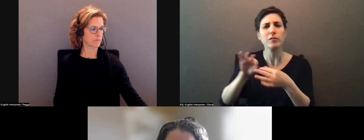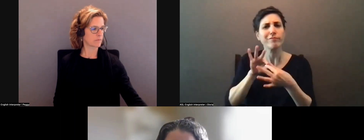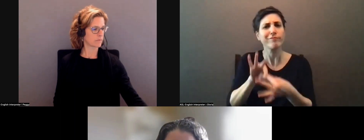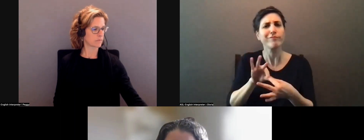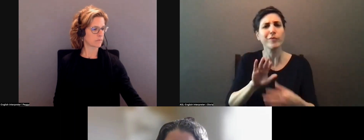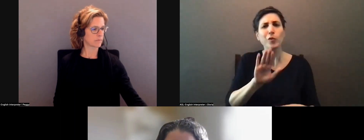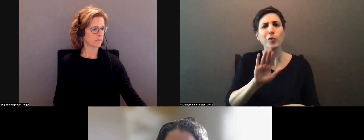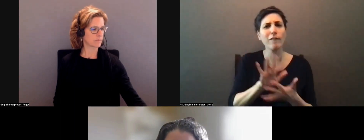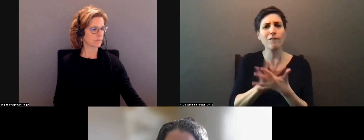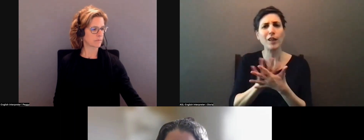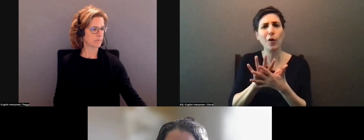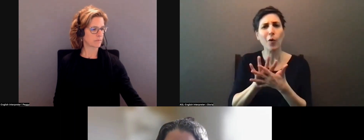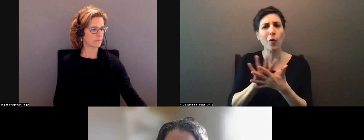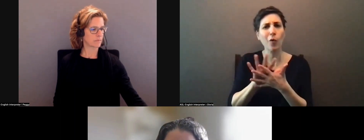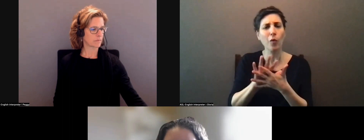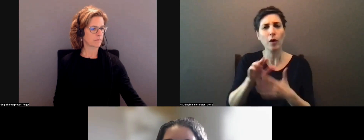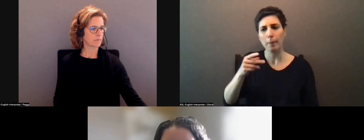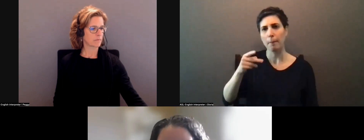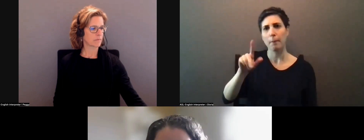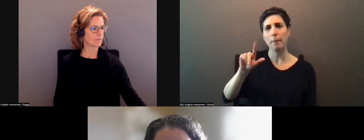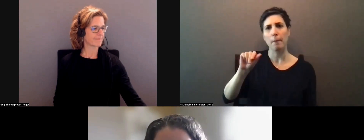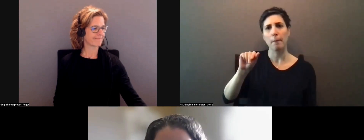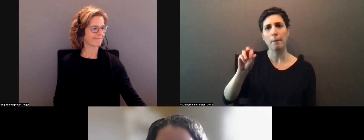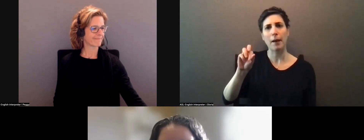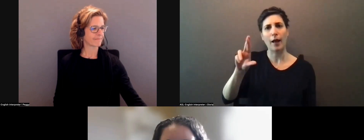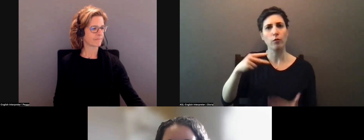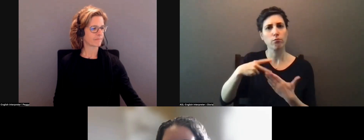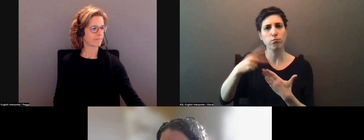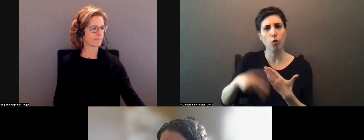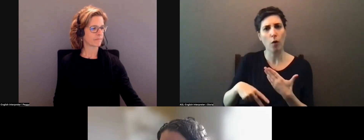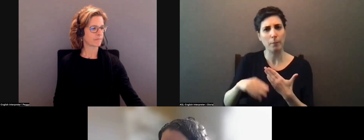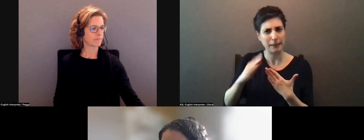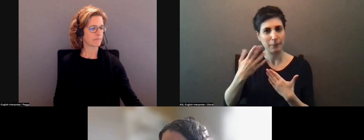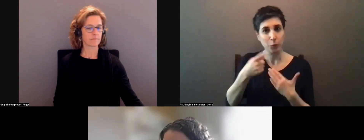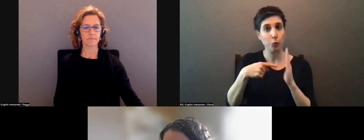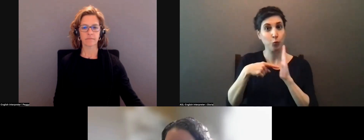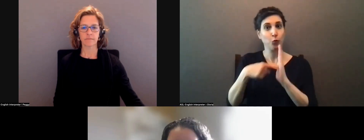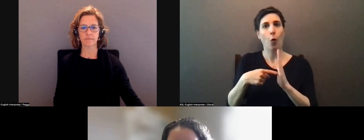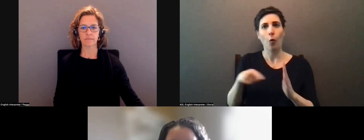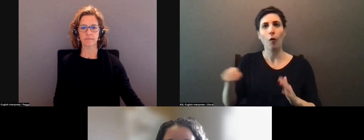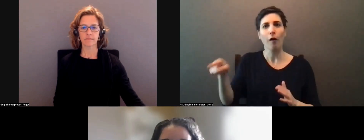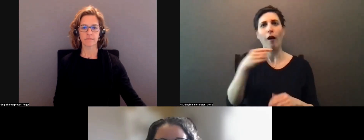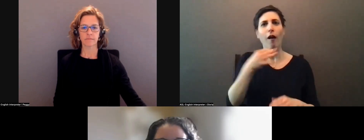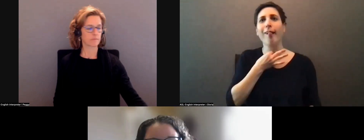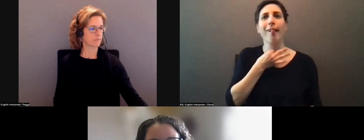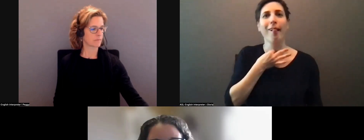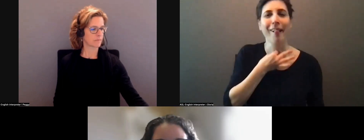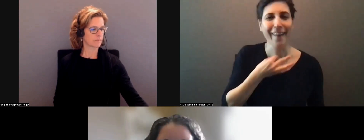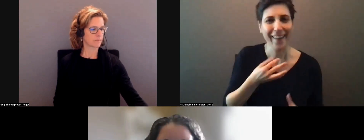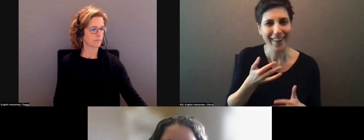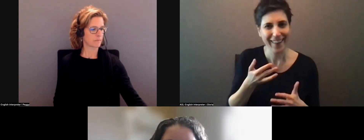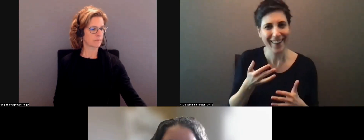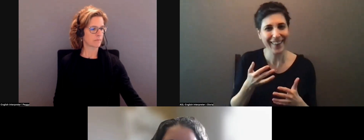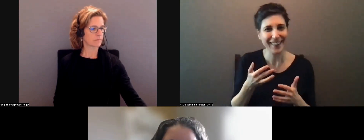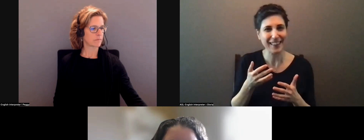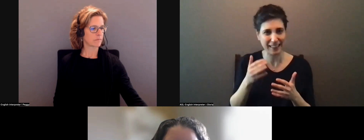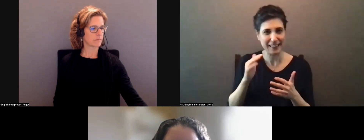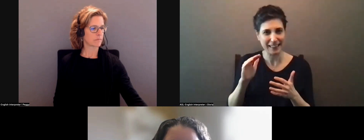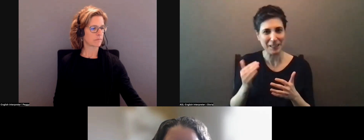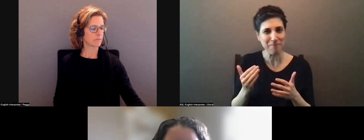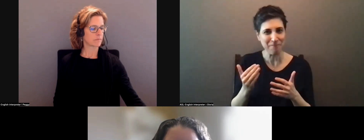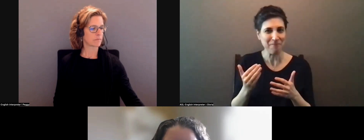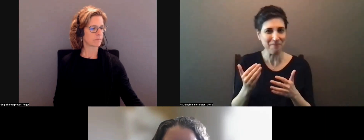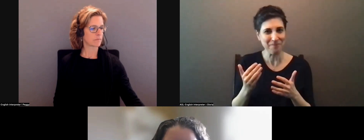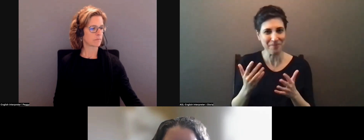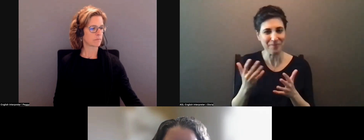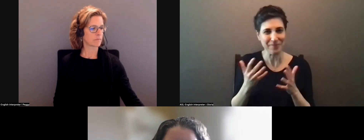because I think there's quite a bit of interest that you stimulated from showing that. I know, yeah, exactly. Like the little preview. I feel